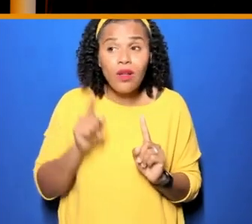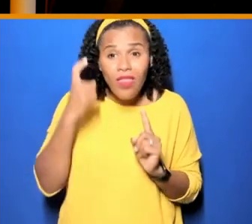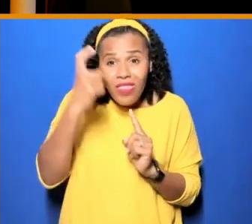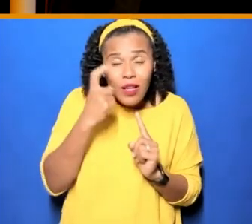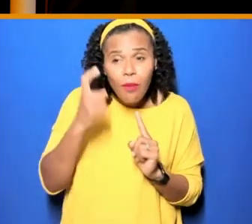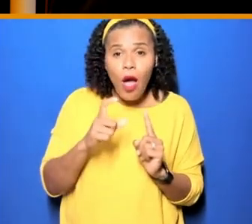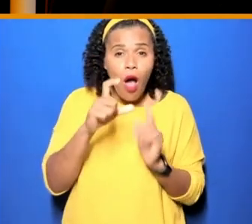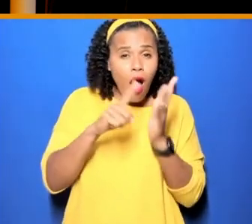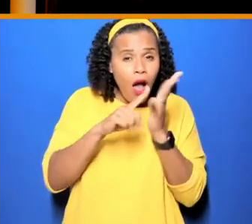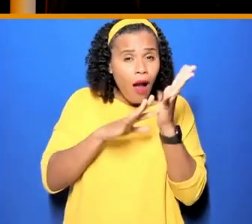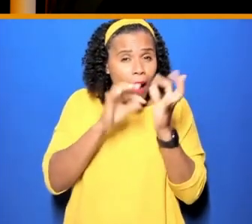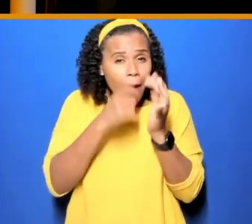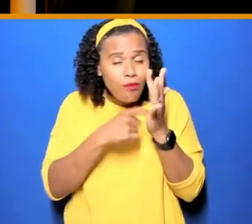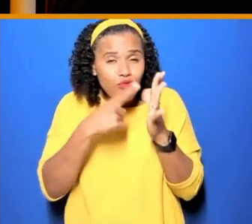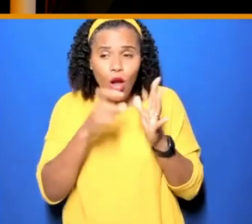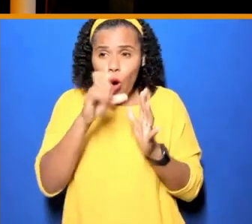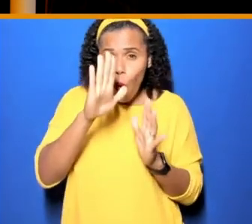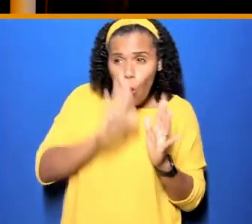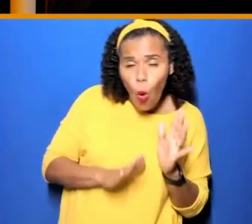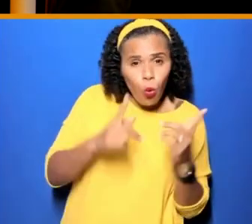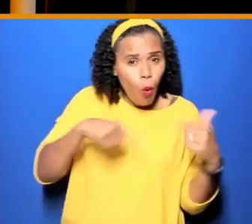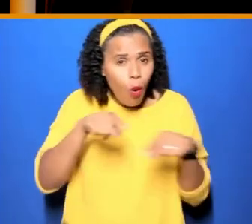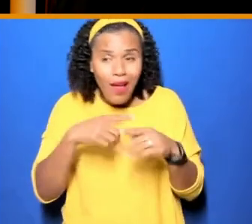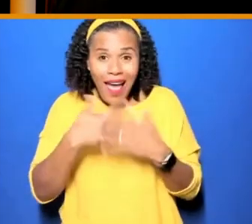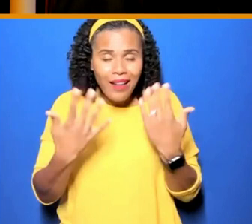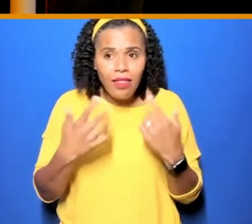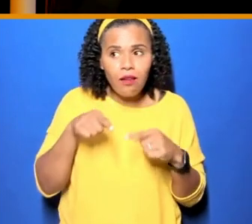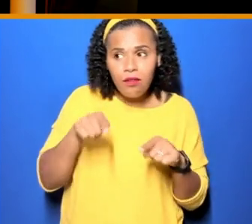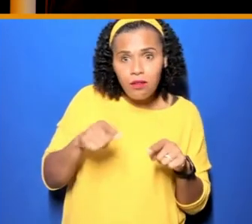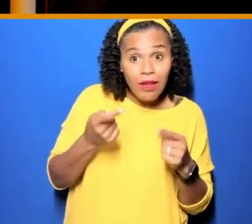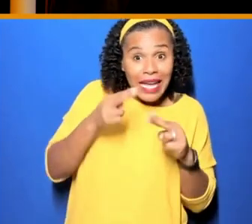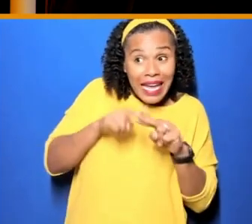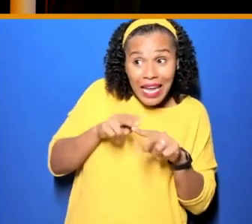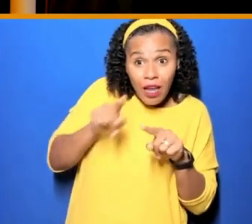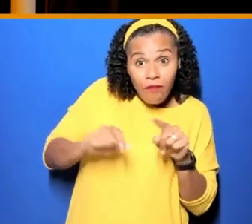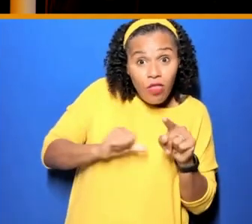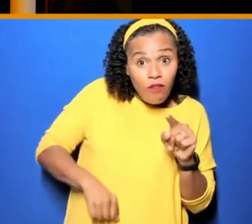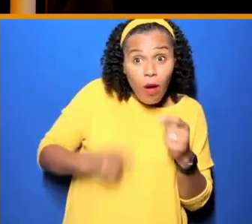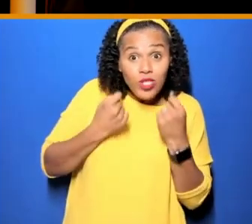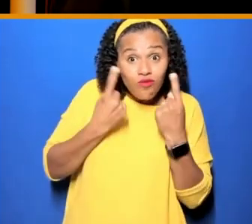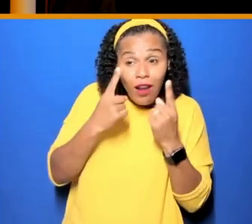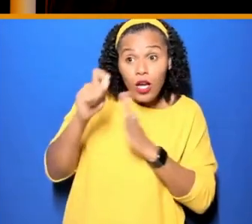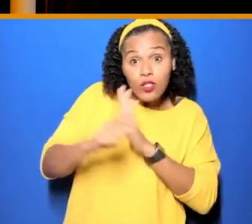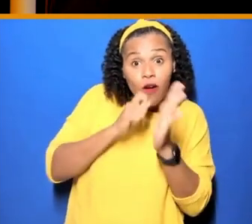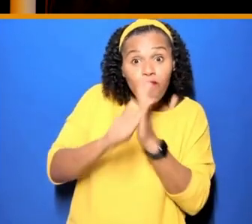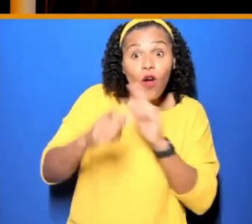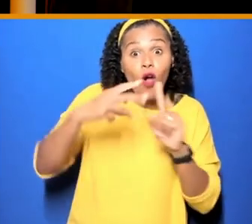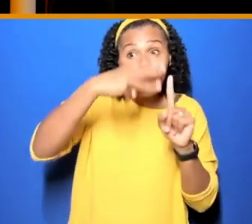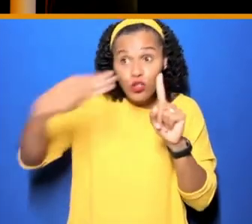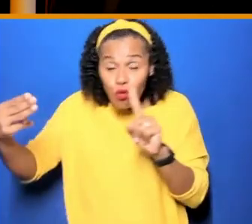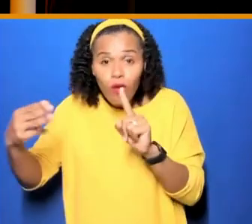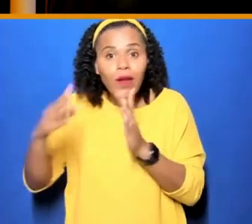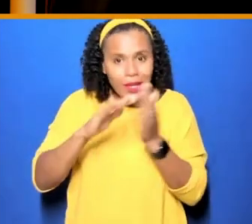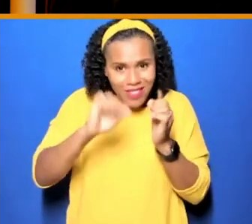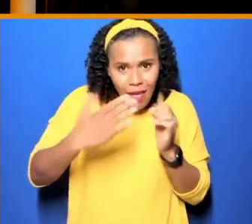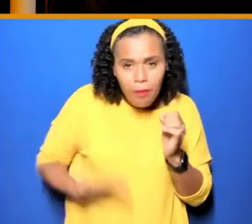the Cotswolds more than their farmers realising that the Tories, or a vote for the Tories, is a vote to damage